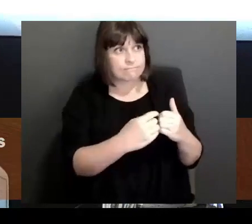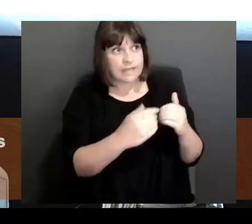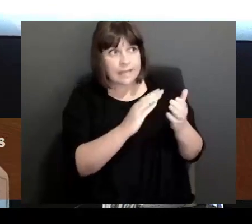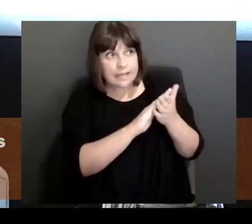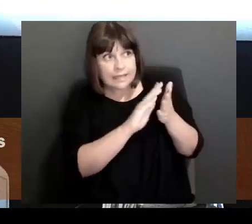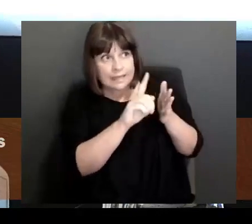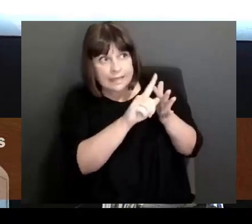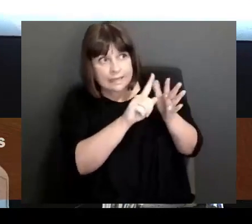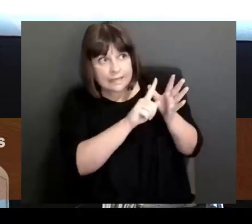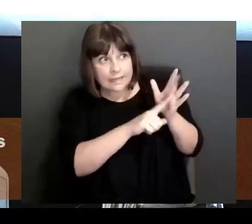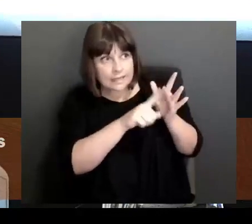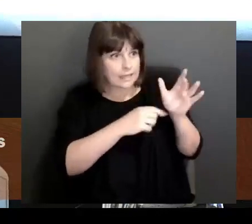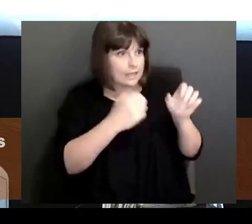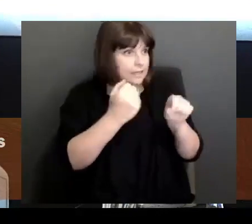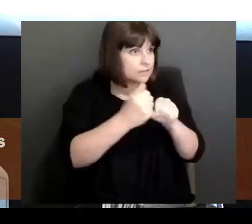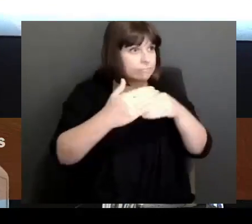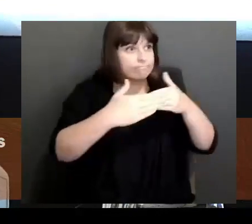that,